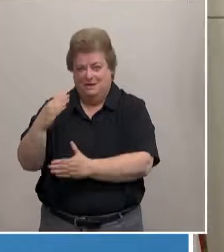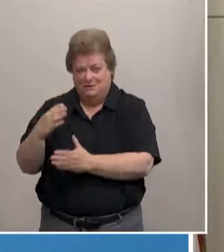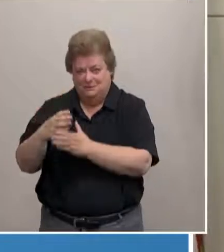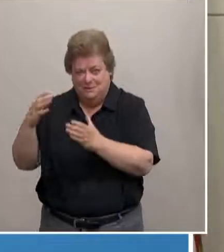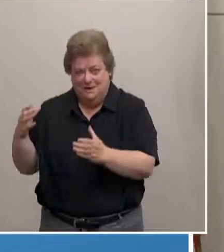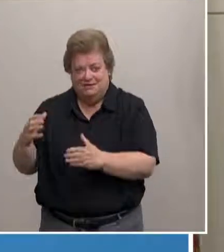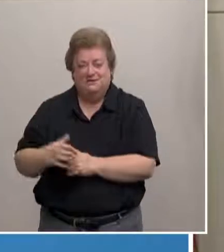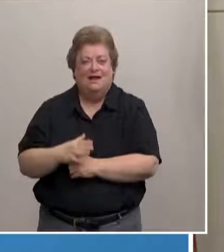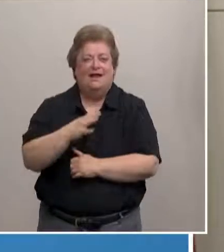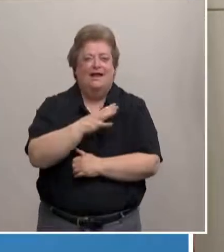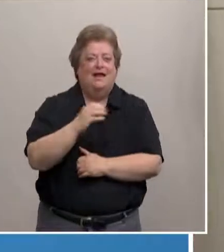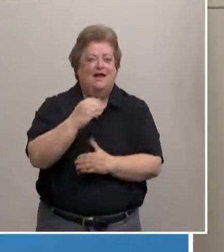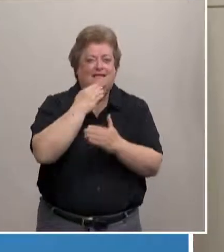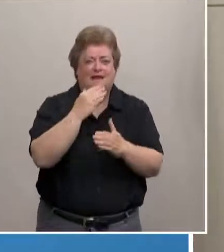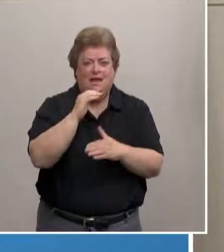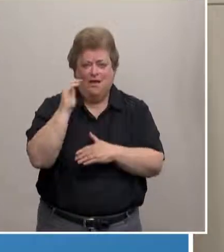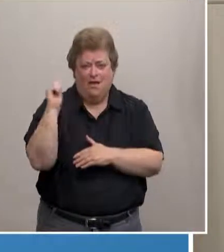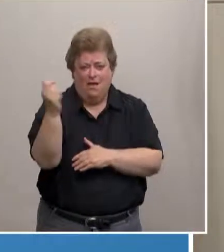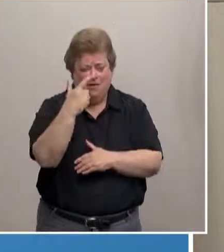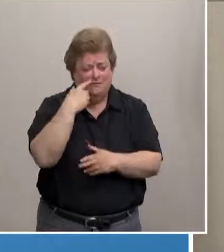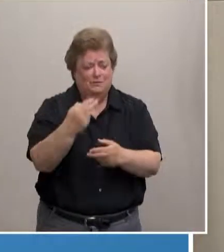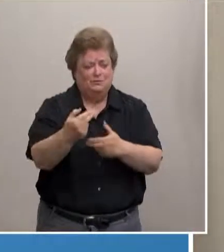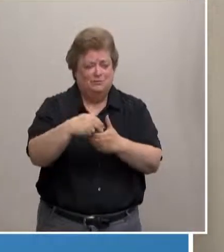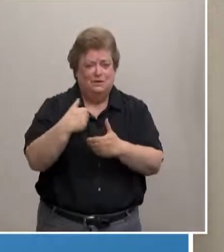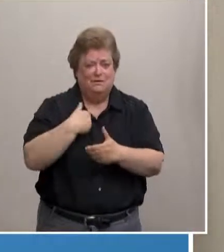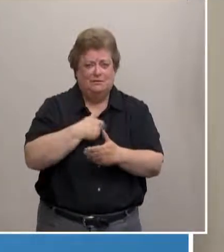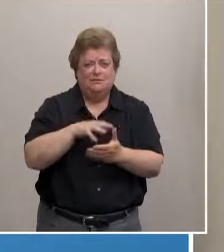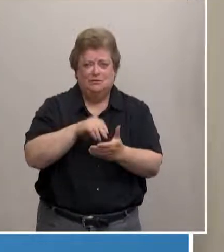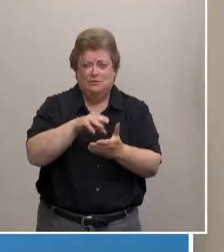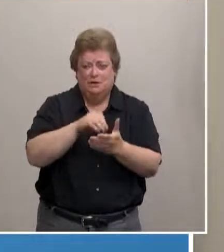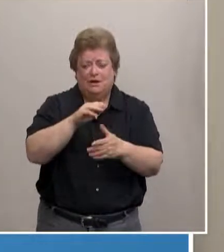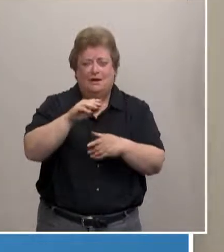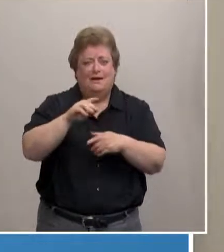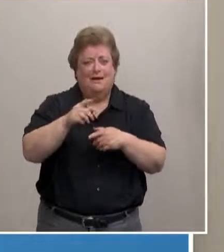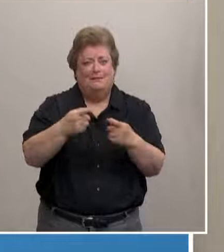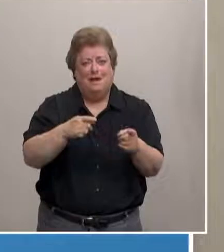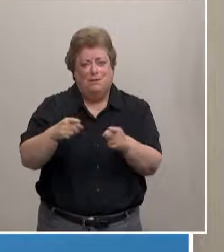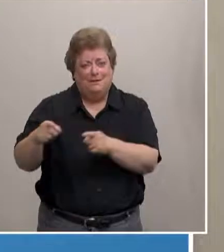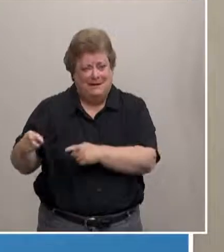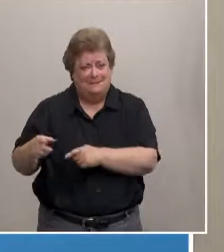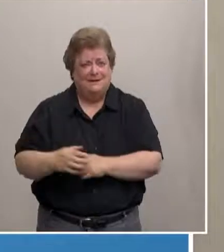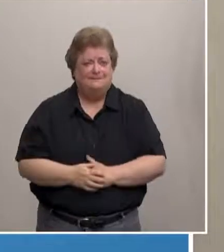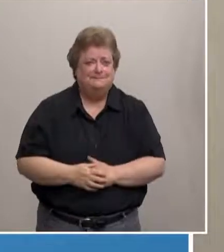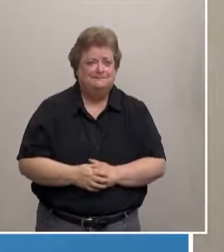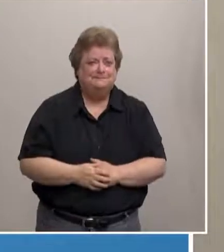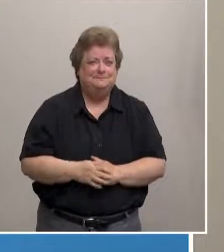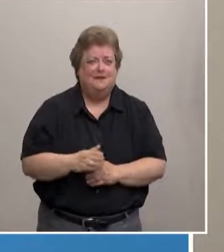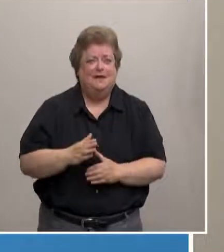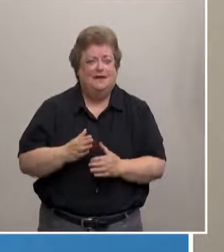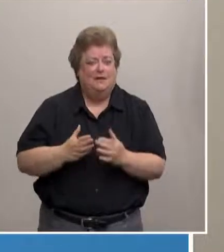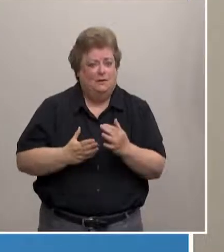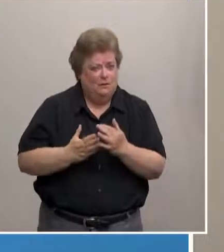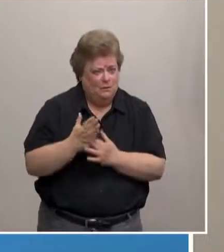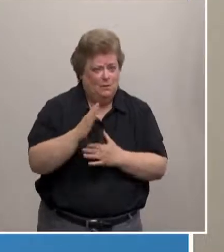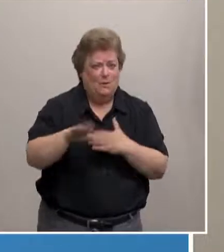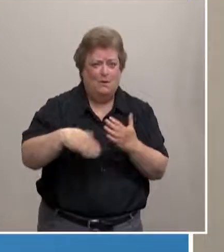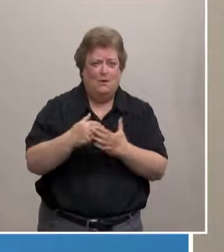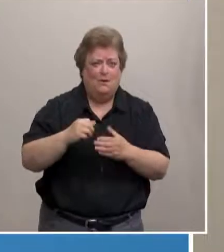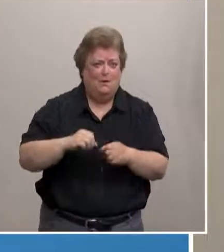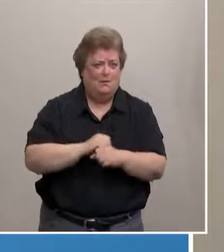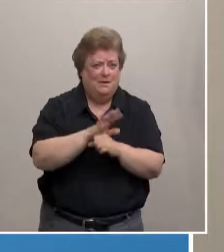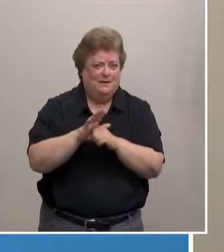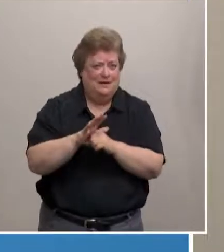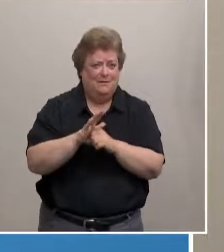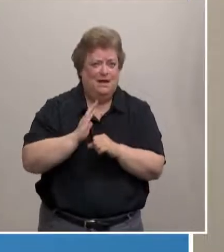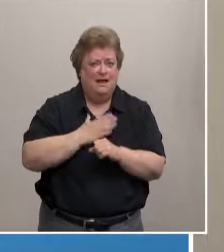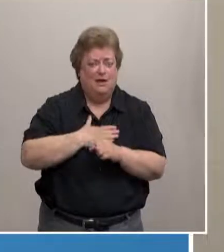Margie. And thanks to all of you for joining us to learn about the latest local developments. Throughout the pandemic, our local health